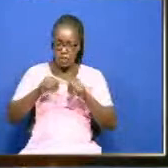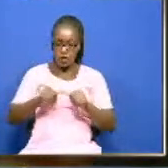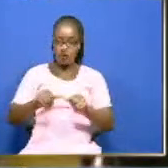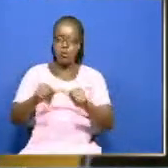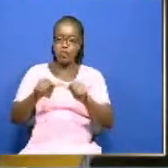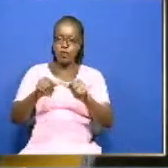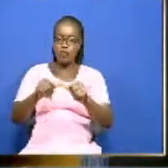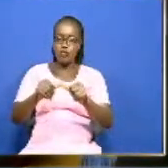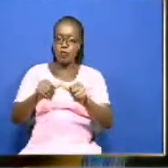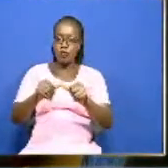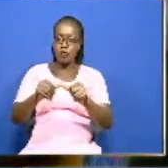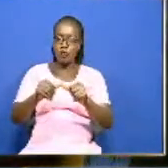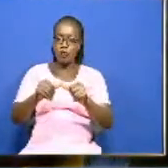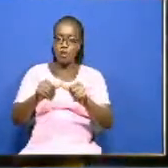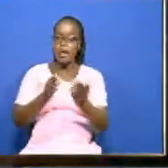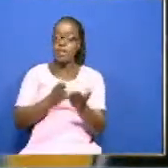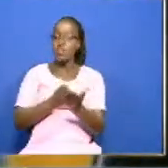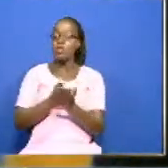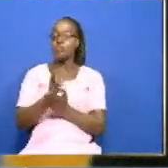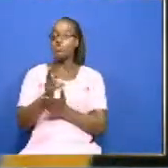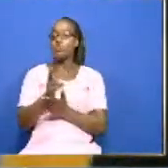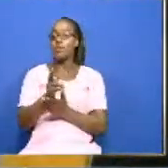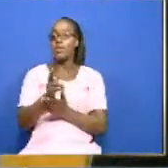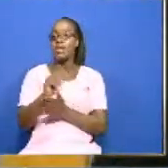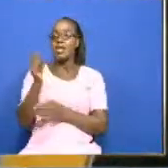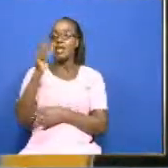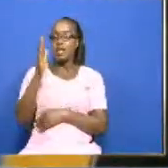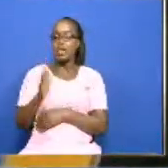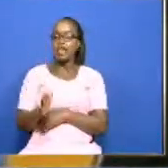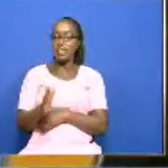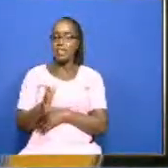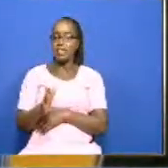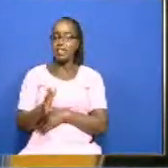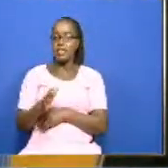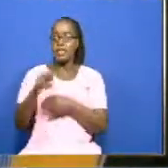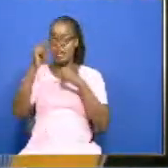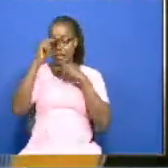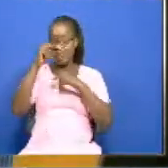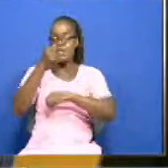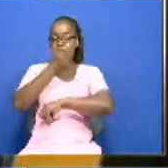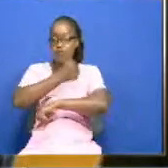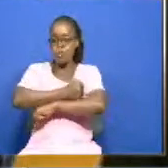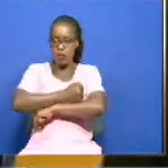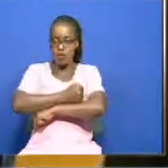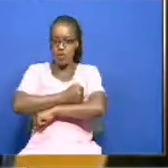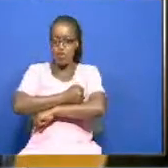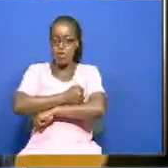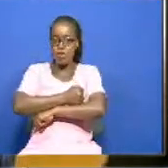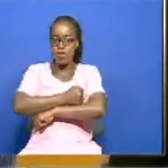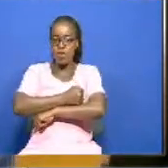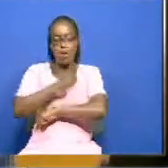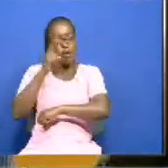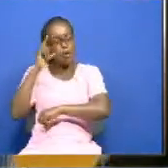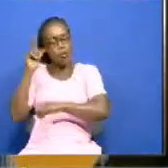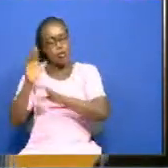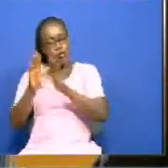to ensure that no Kenyan child in the secondary school sector, the boarding secondary school